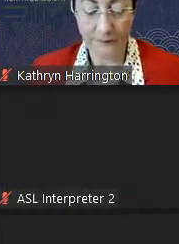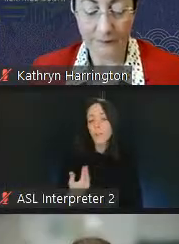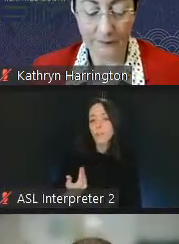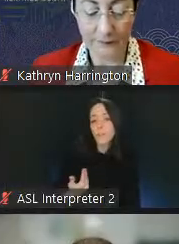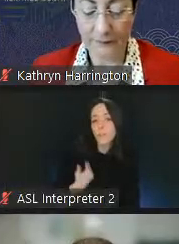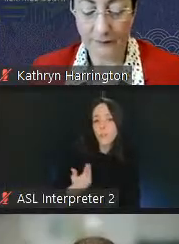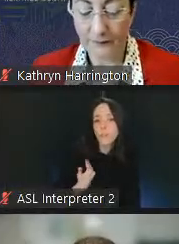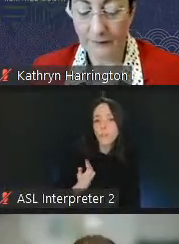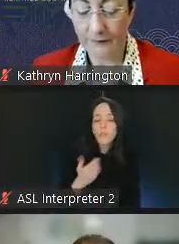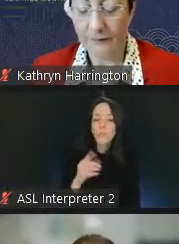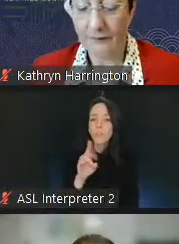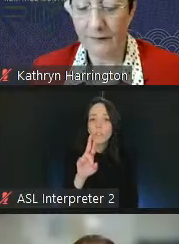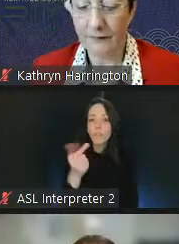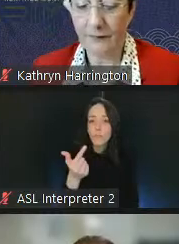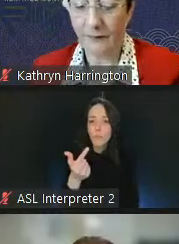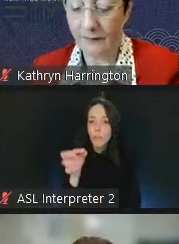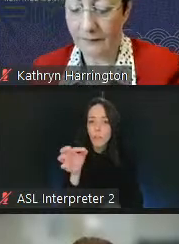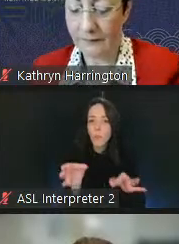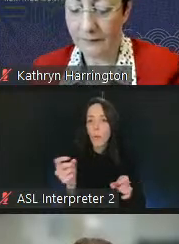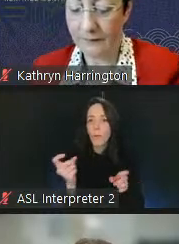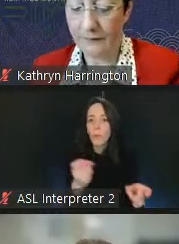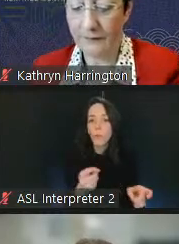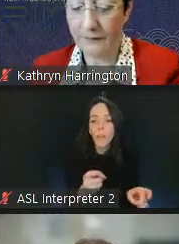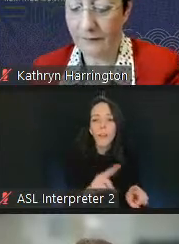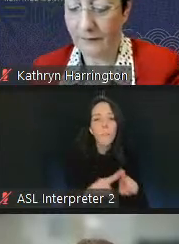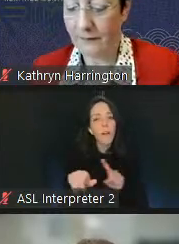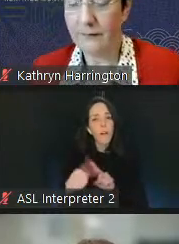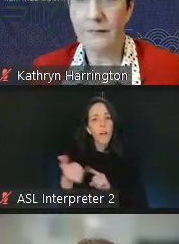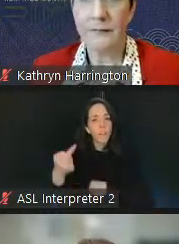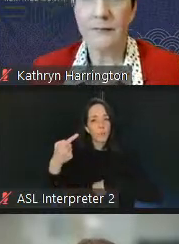grant, but some are one time.